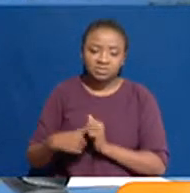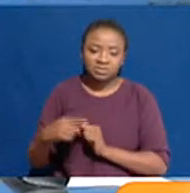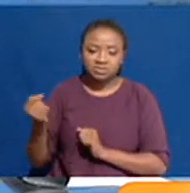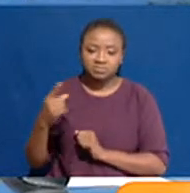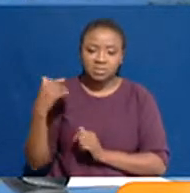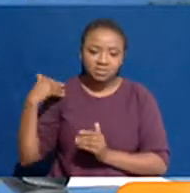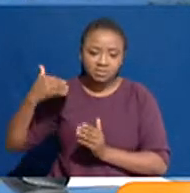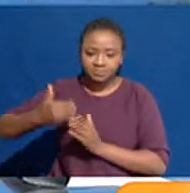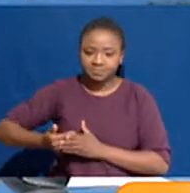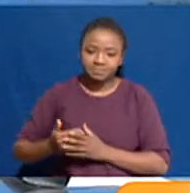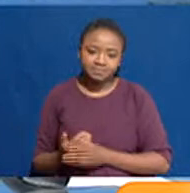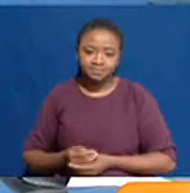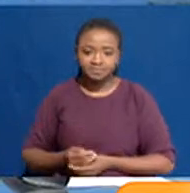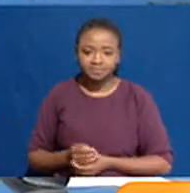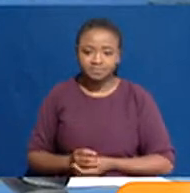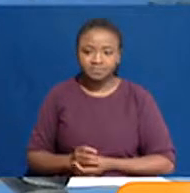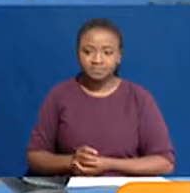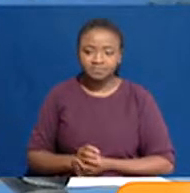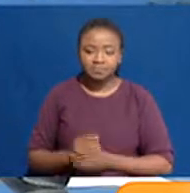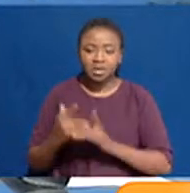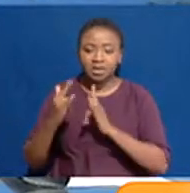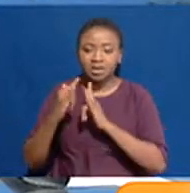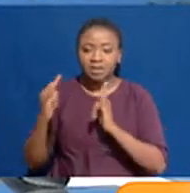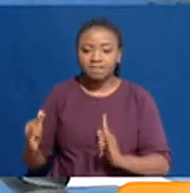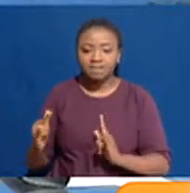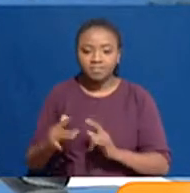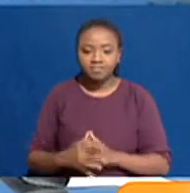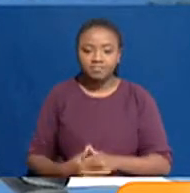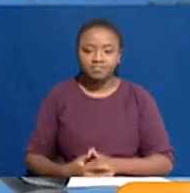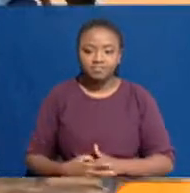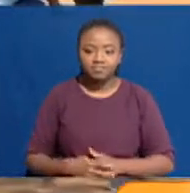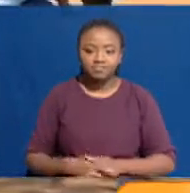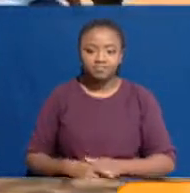later. Mary Mwoki has more.